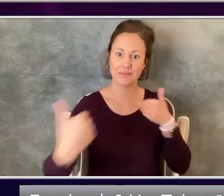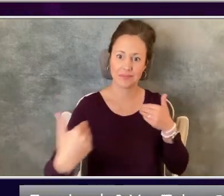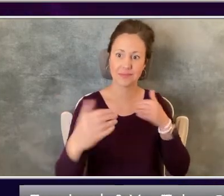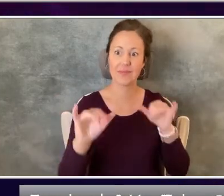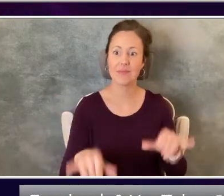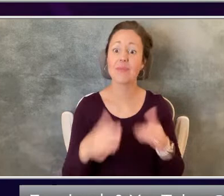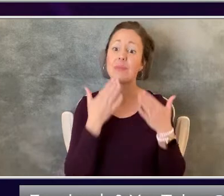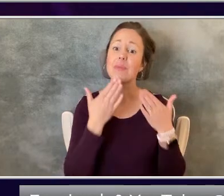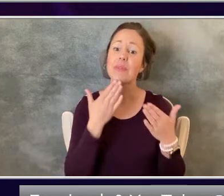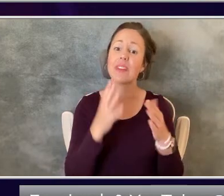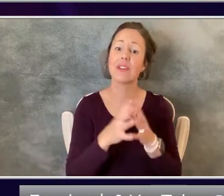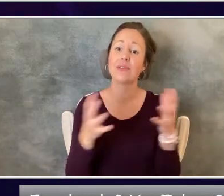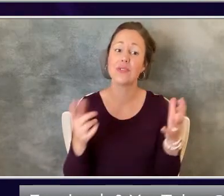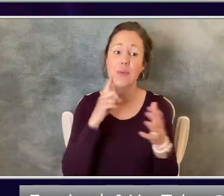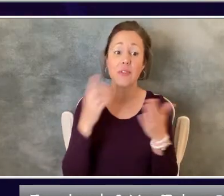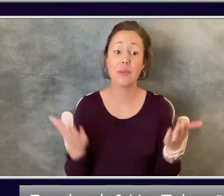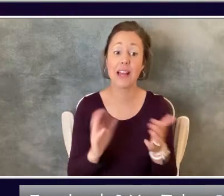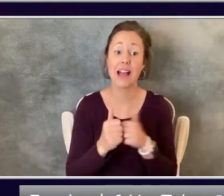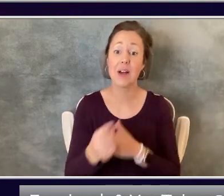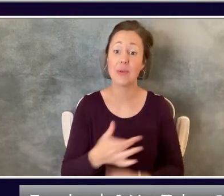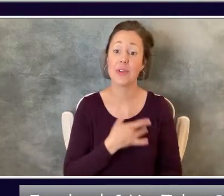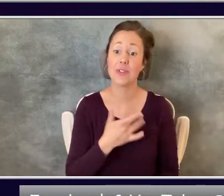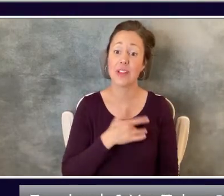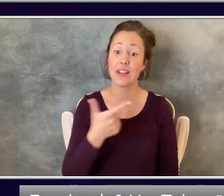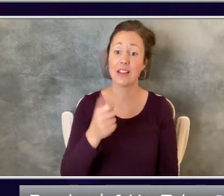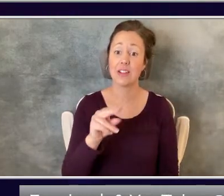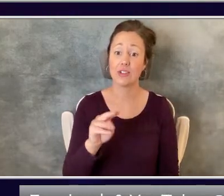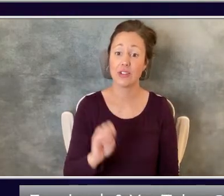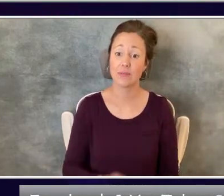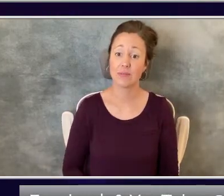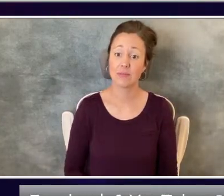for being here. How are you feeling, Gene?